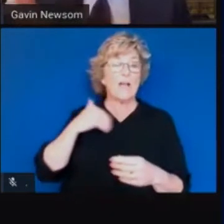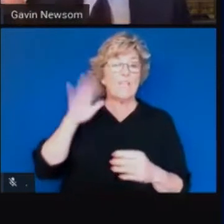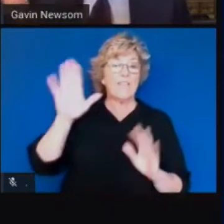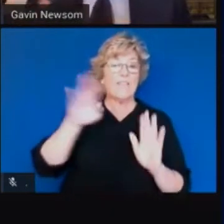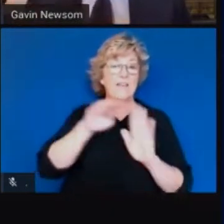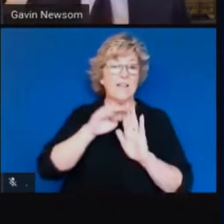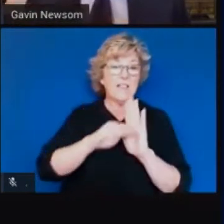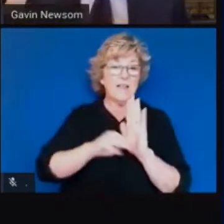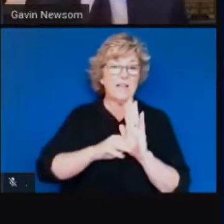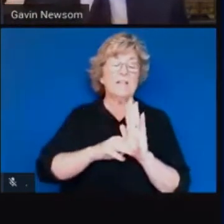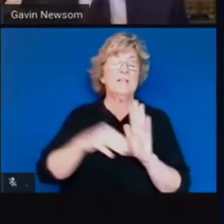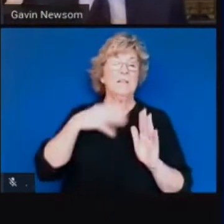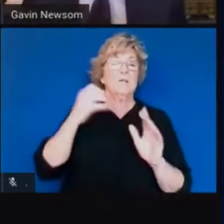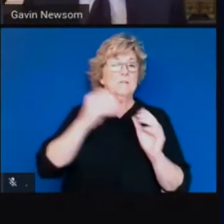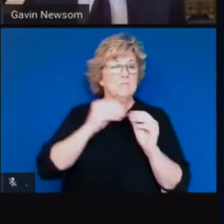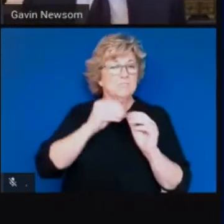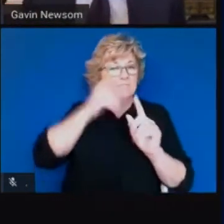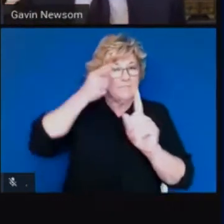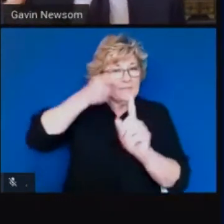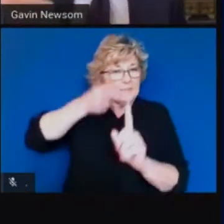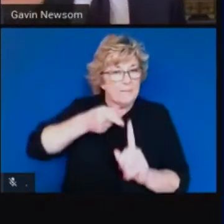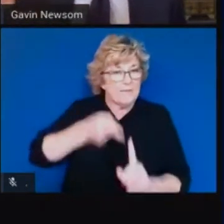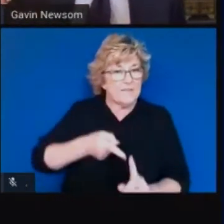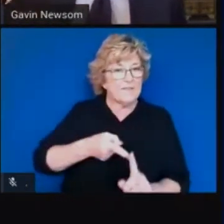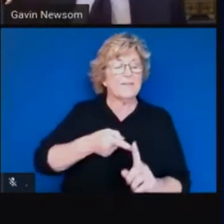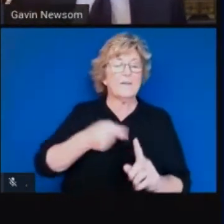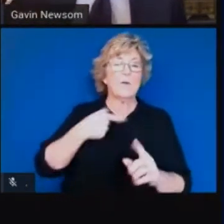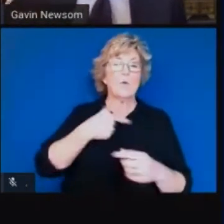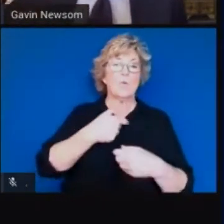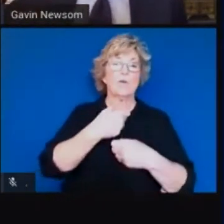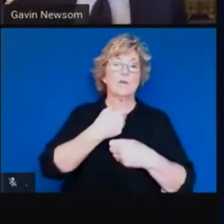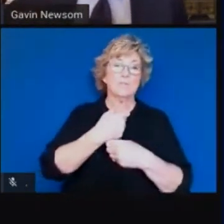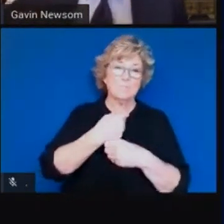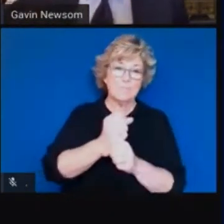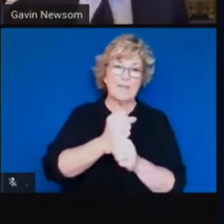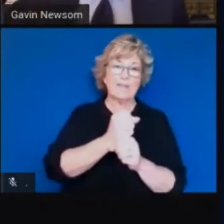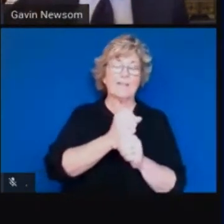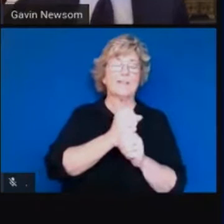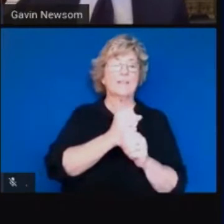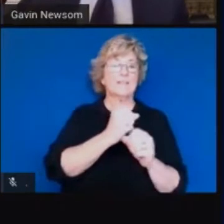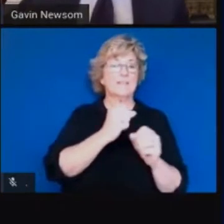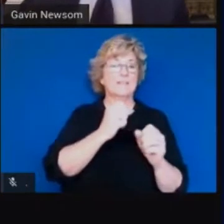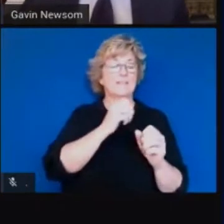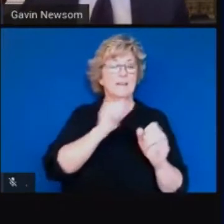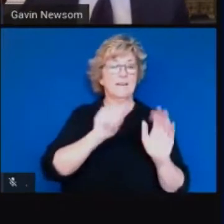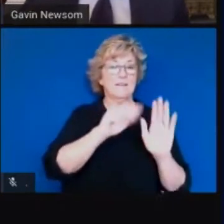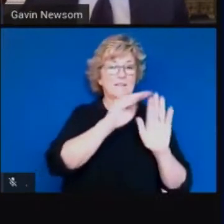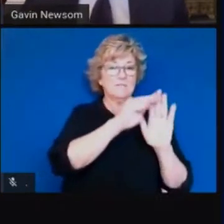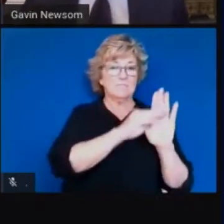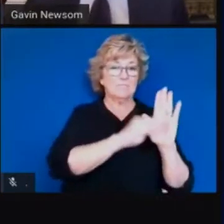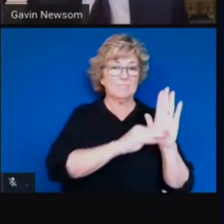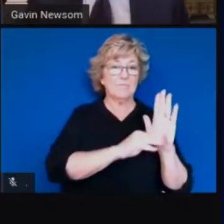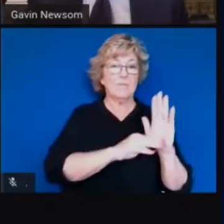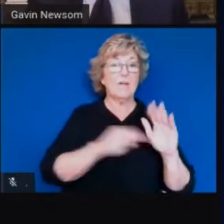And I just want to update you today, the drafting guidelines working group is meeting again. And then on the